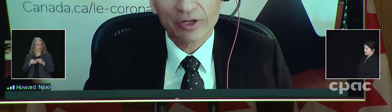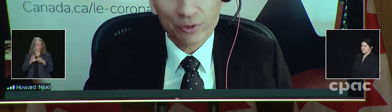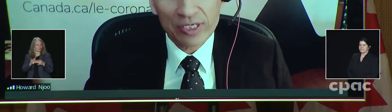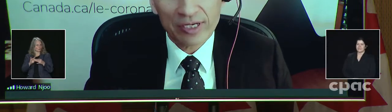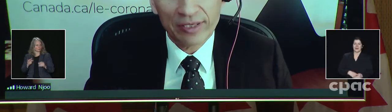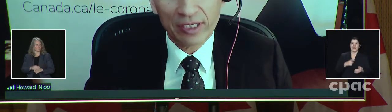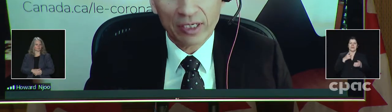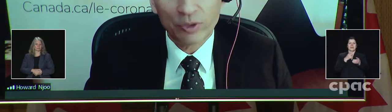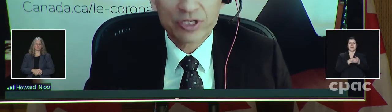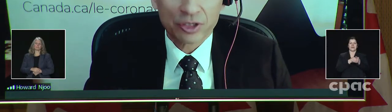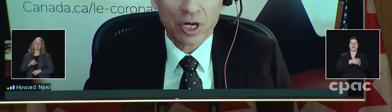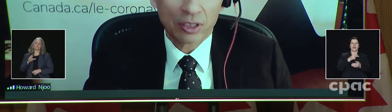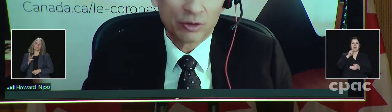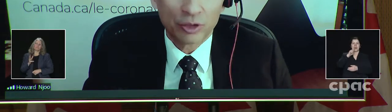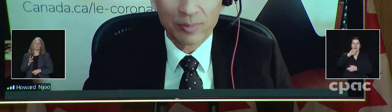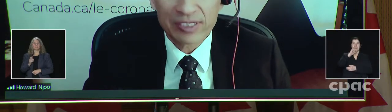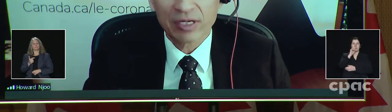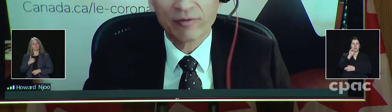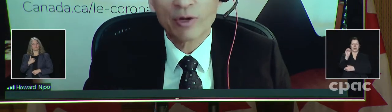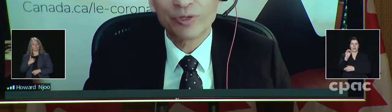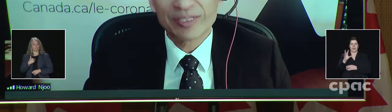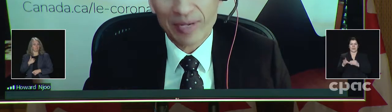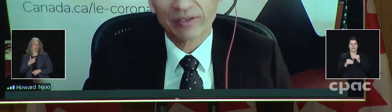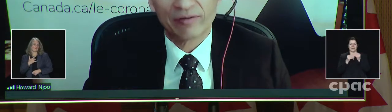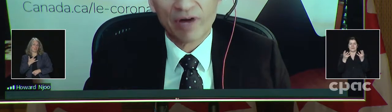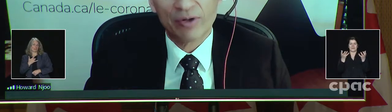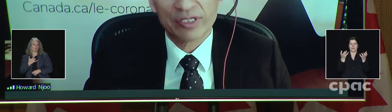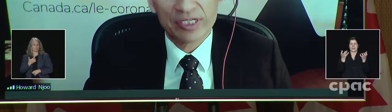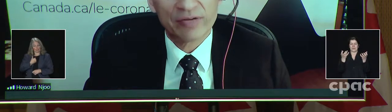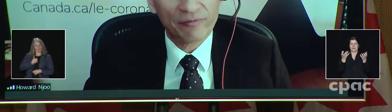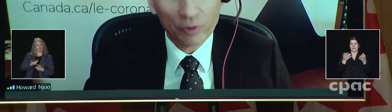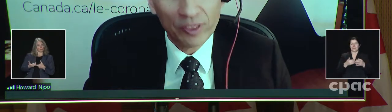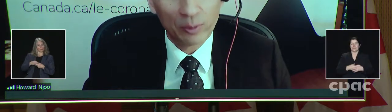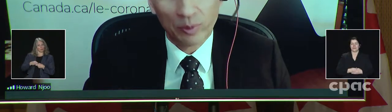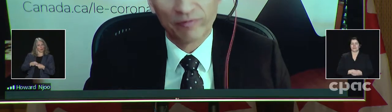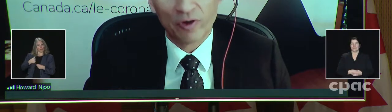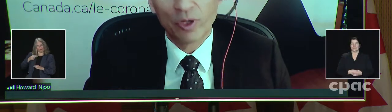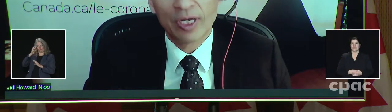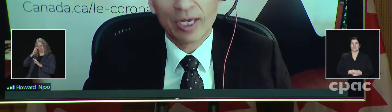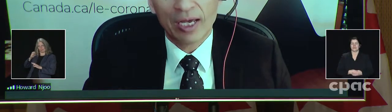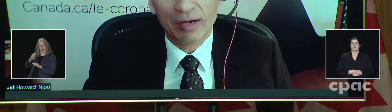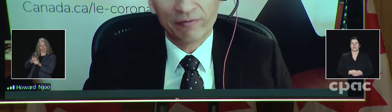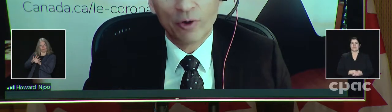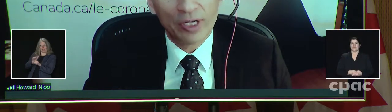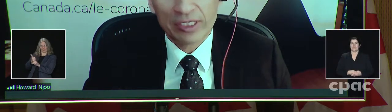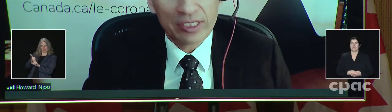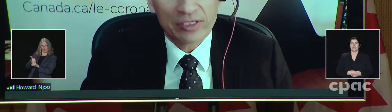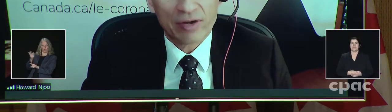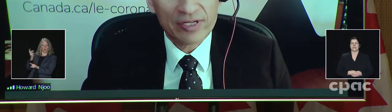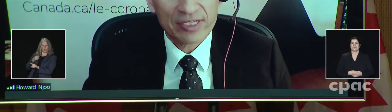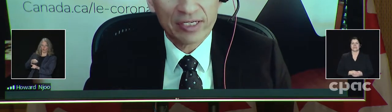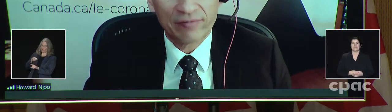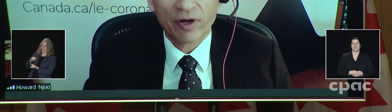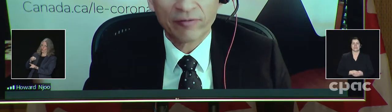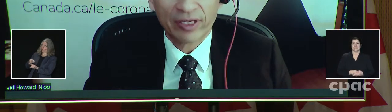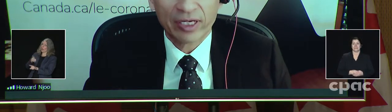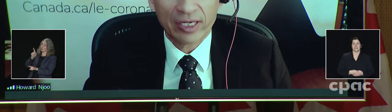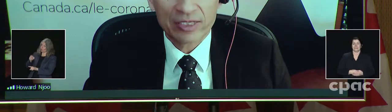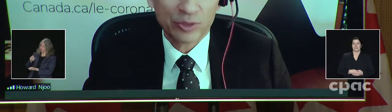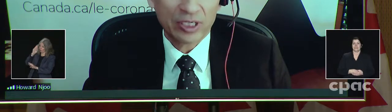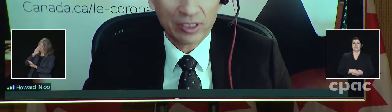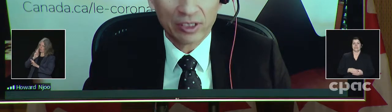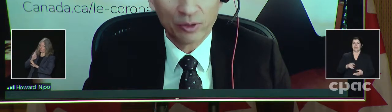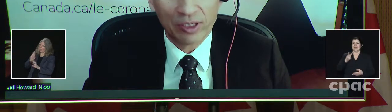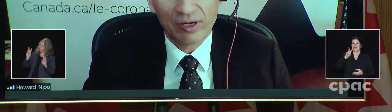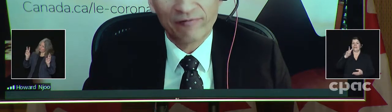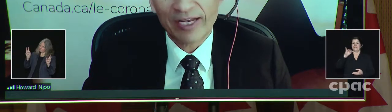to characterize, I think we should all, including myself, respect the virus. It's a formidable foe, and it's obviously evolving as